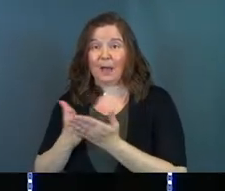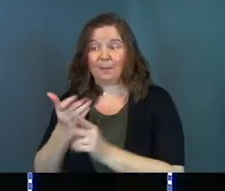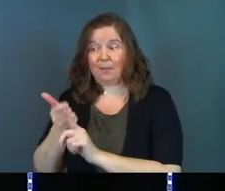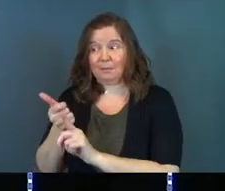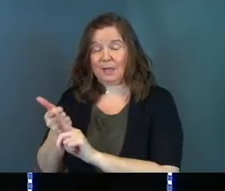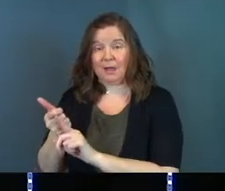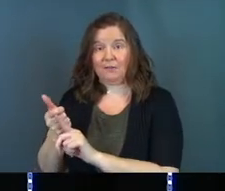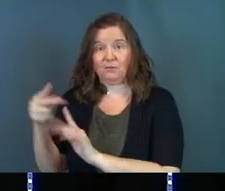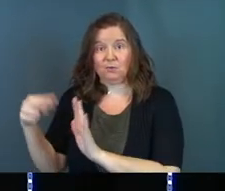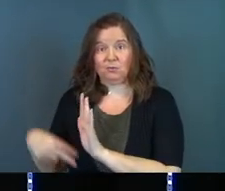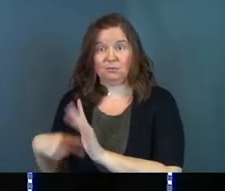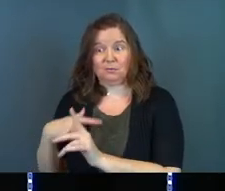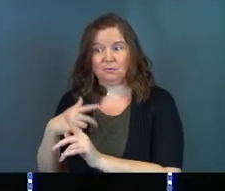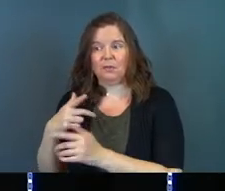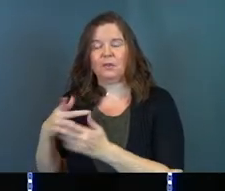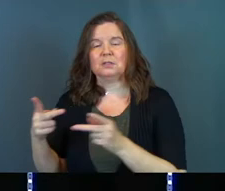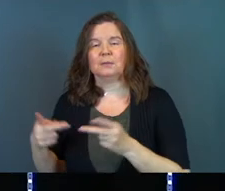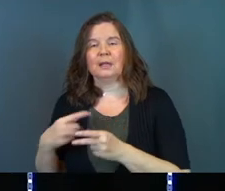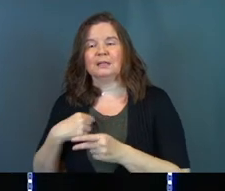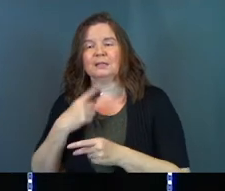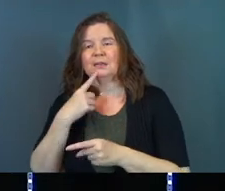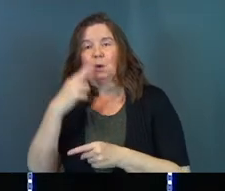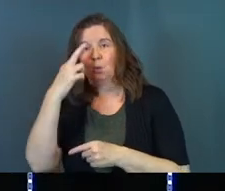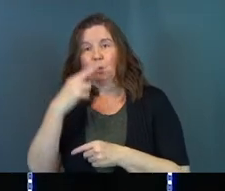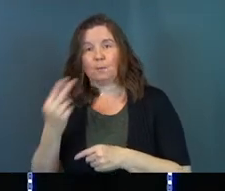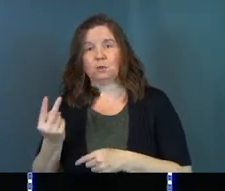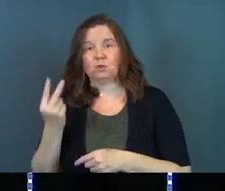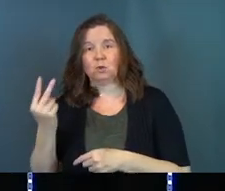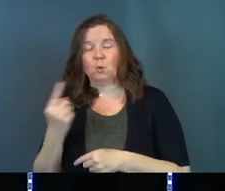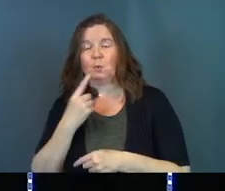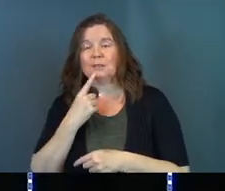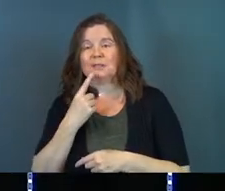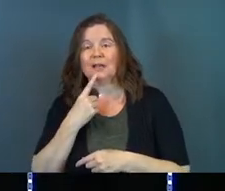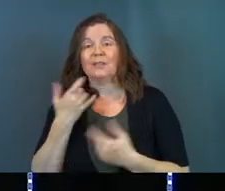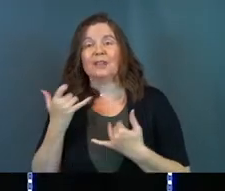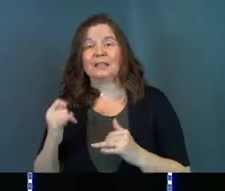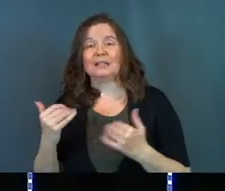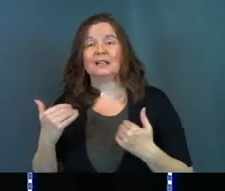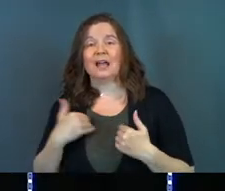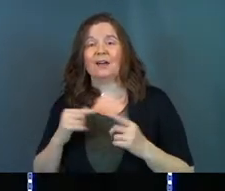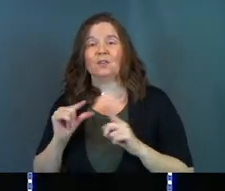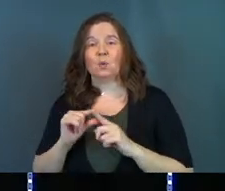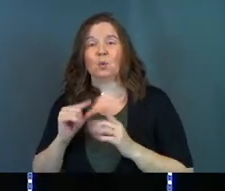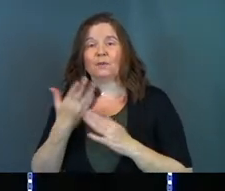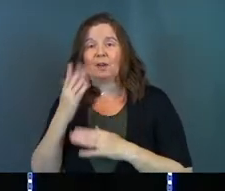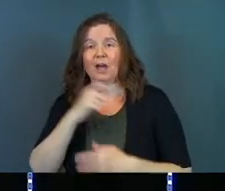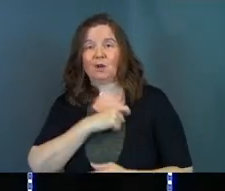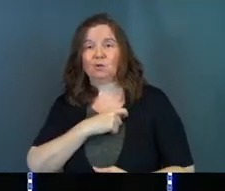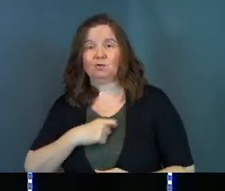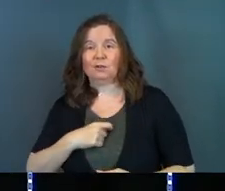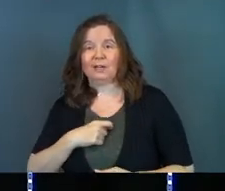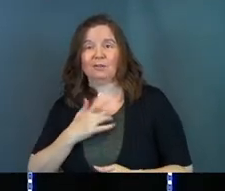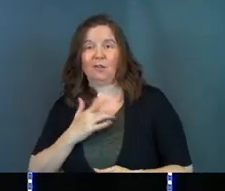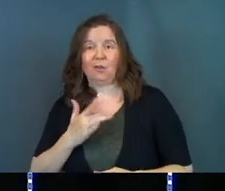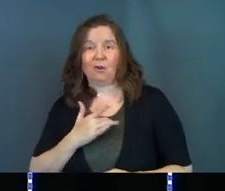Bible, there's a spot in there in Romans 2 where it says they still had the word of God written on their